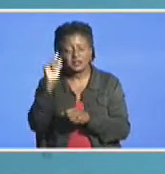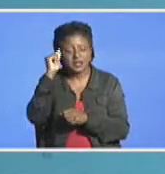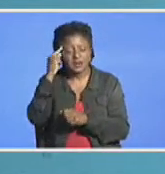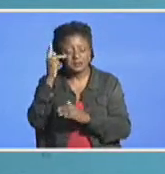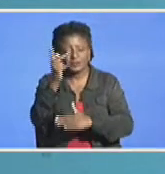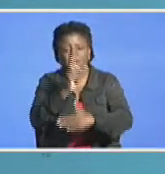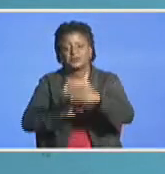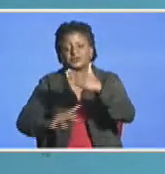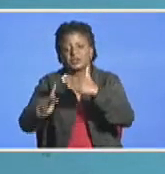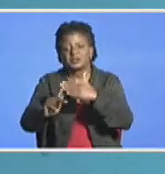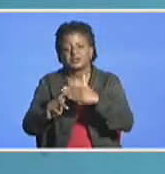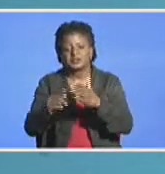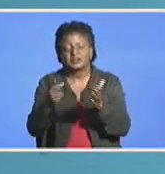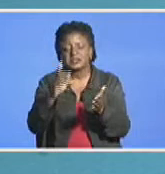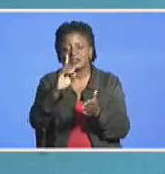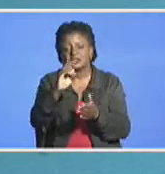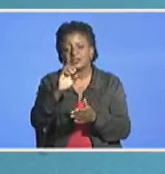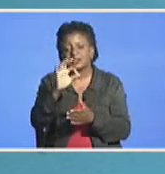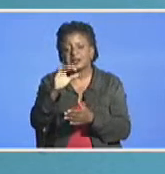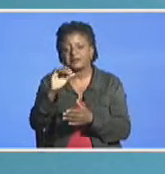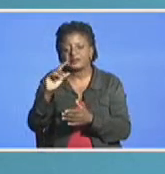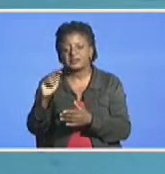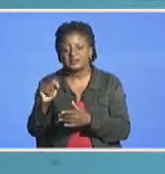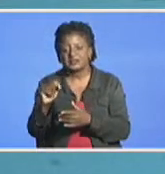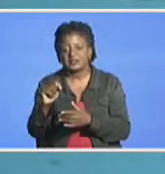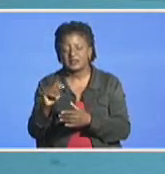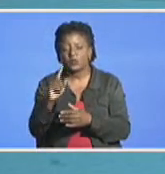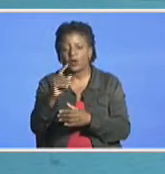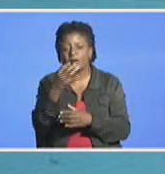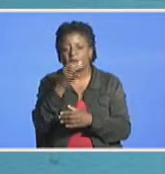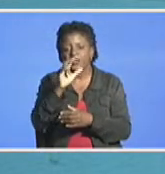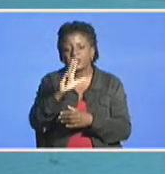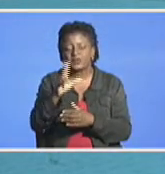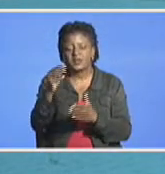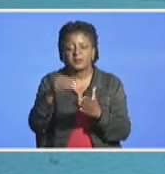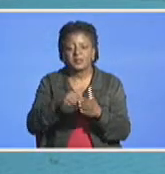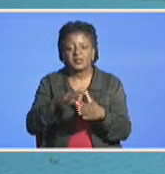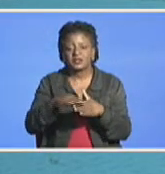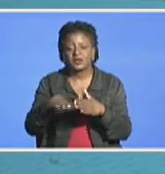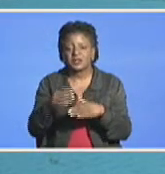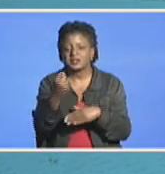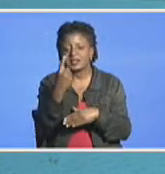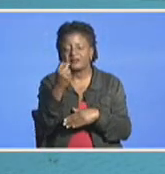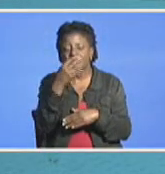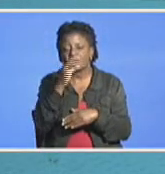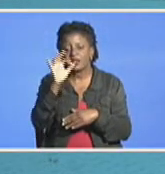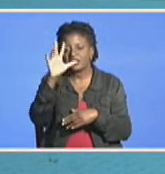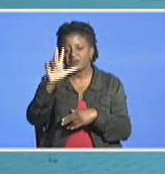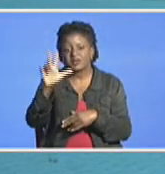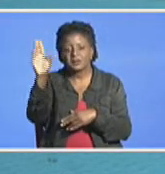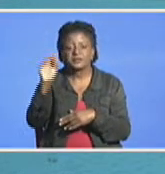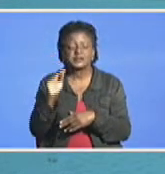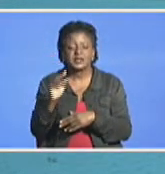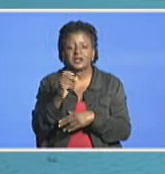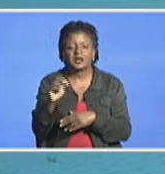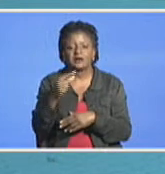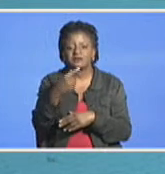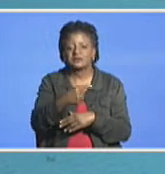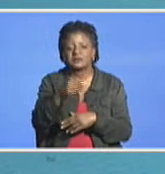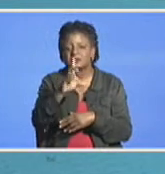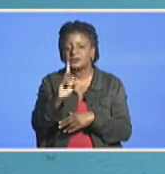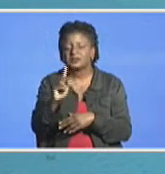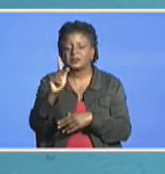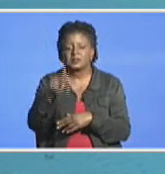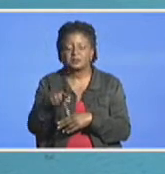projected a deficit level of $1.3 billion. That's roughly 11.3% of gross domestic product this budget cycle,